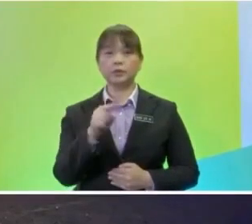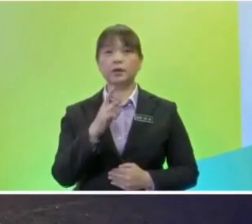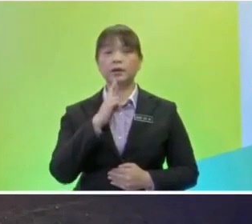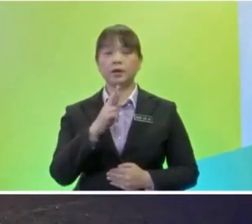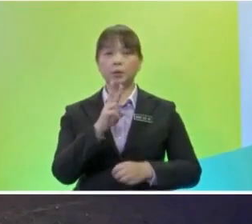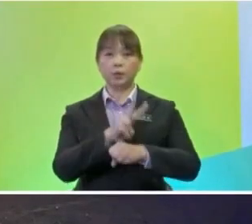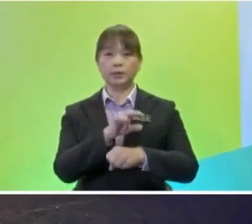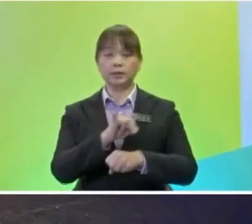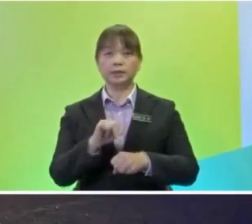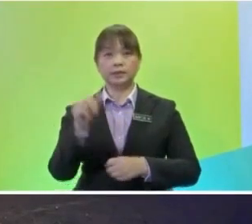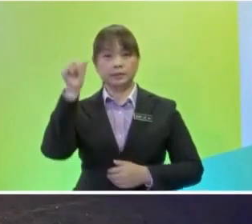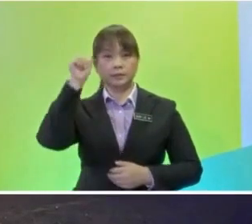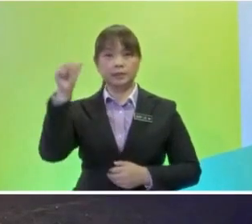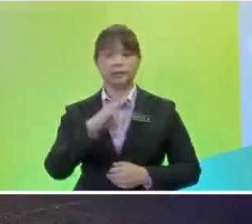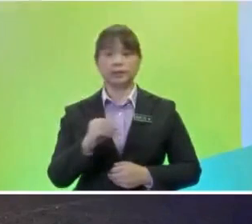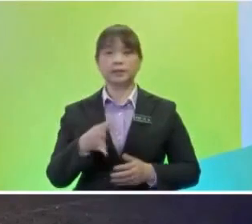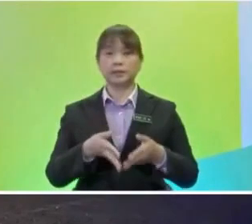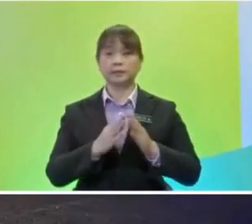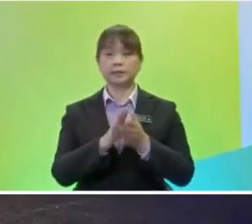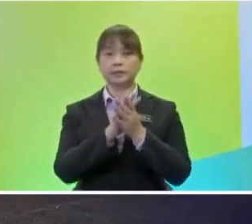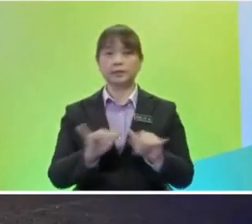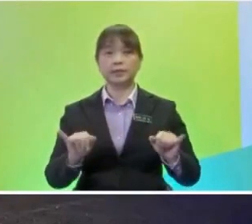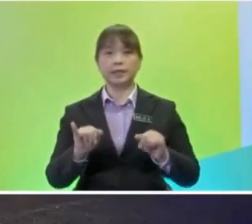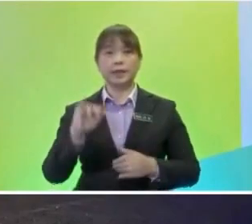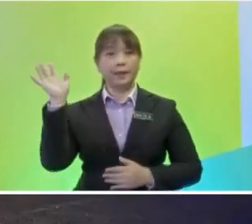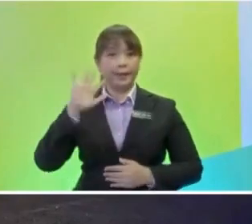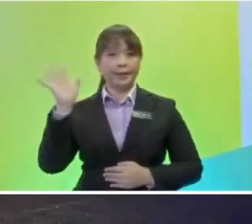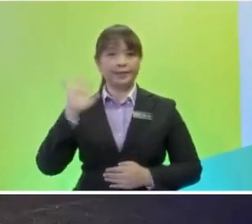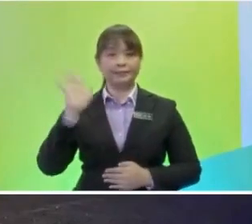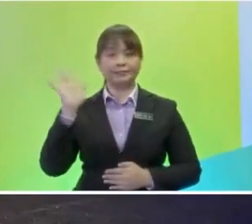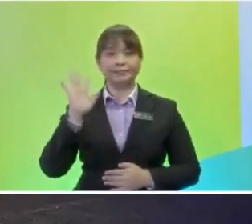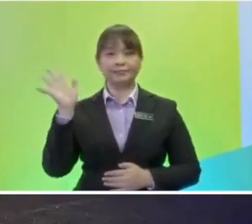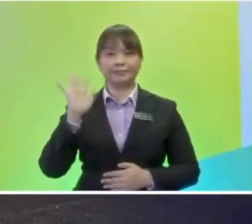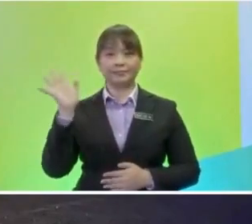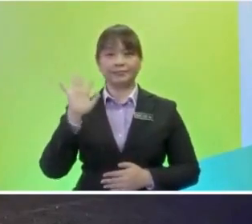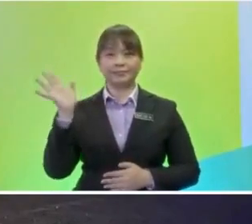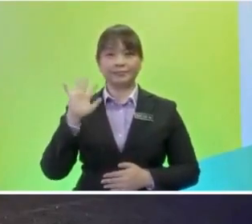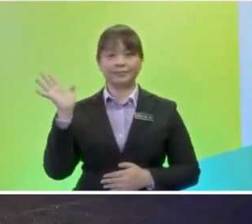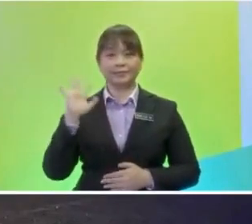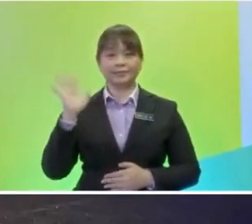meet again, and assalamualaikum and salam sejahtera. Bye everyone. Bye.